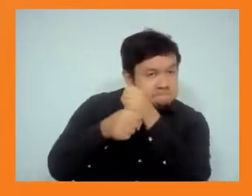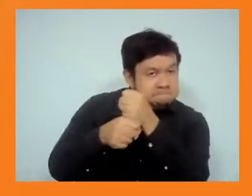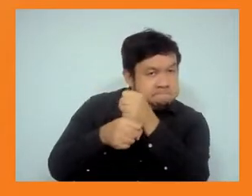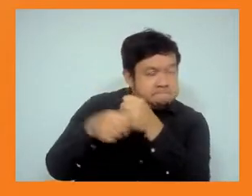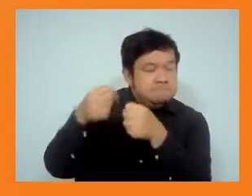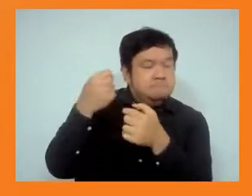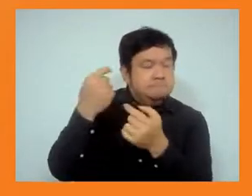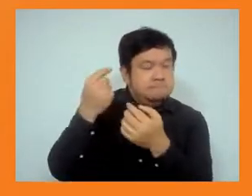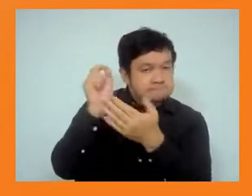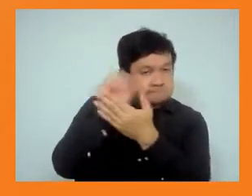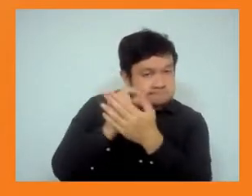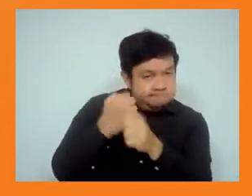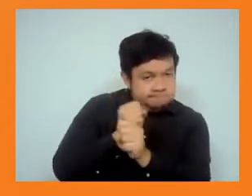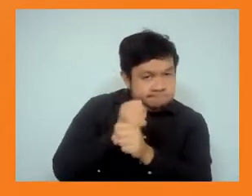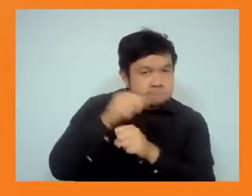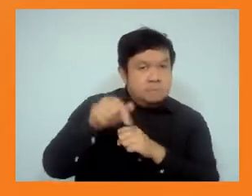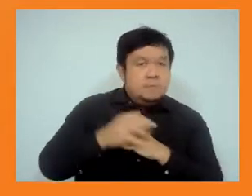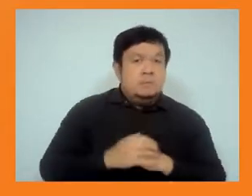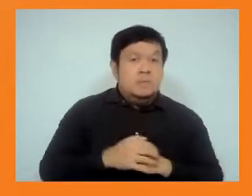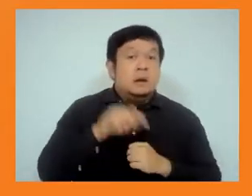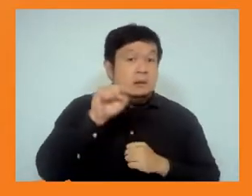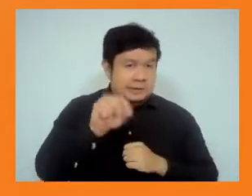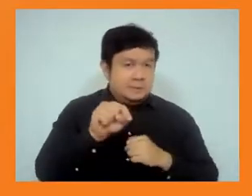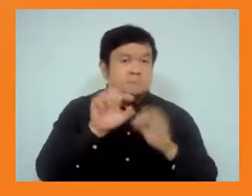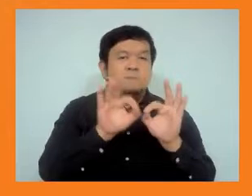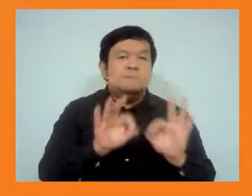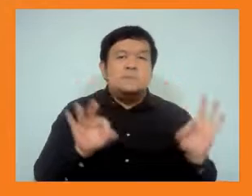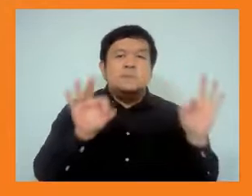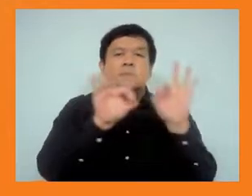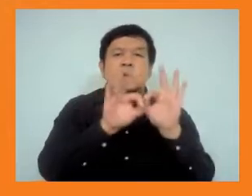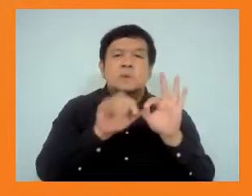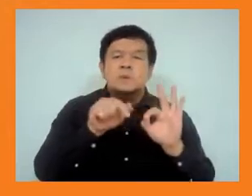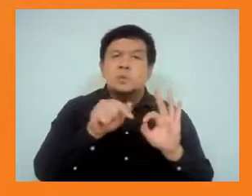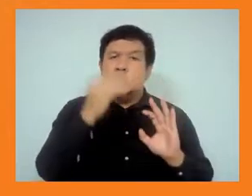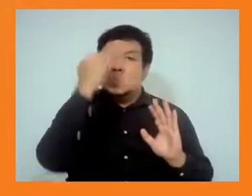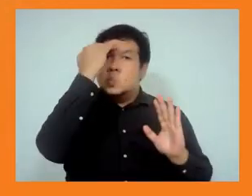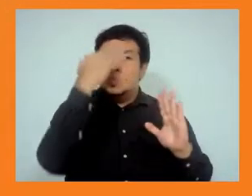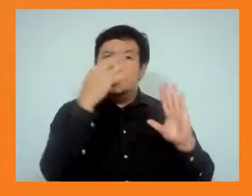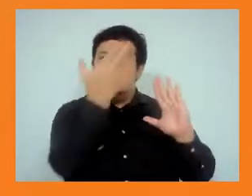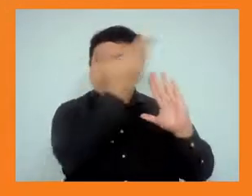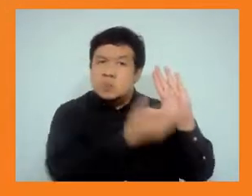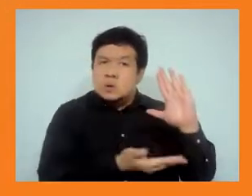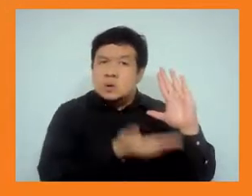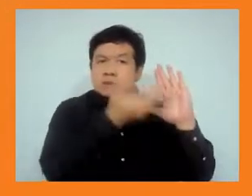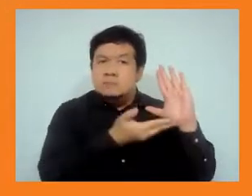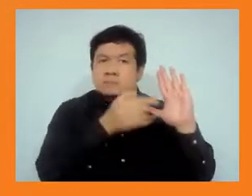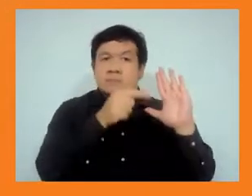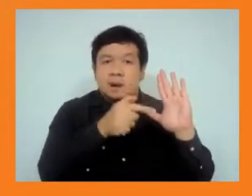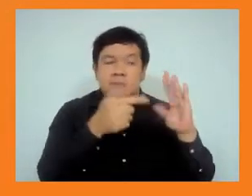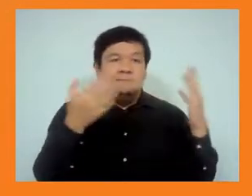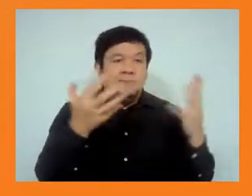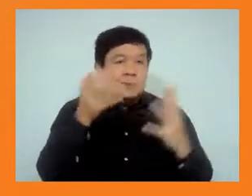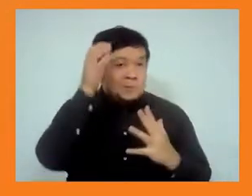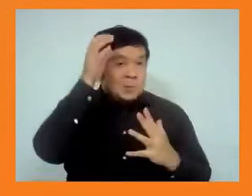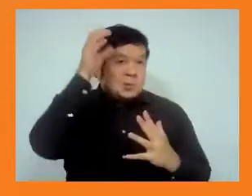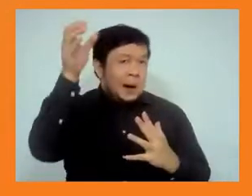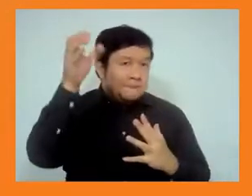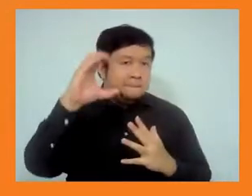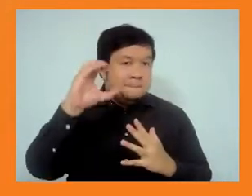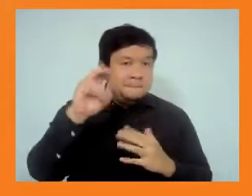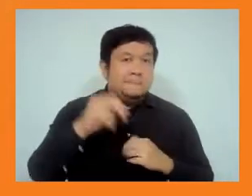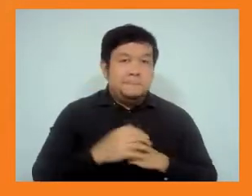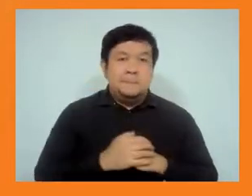brief overview on the status of the policy update and then highlight some of the key issues and some of the directions that we're considering